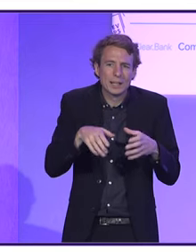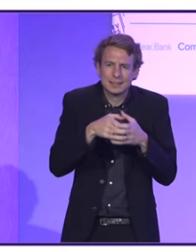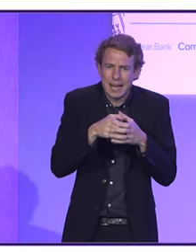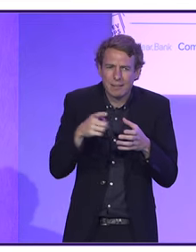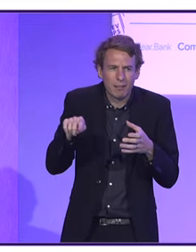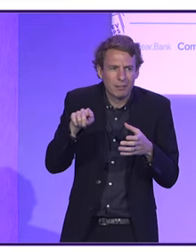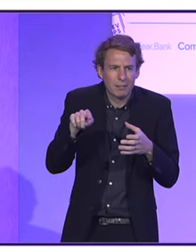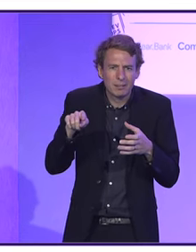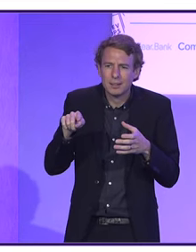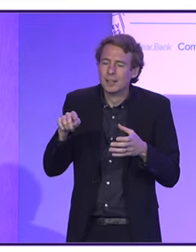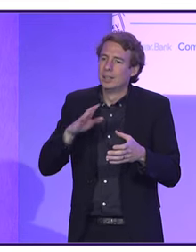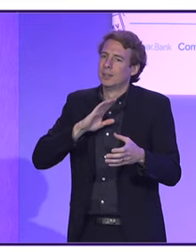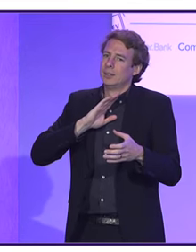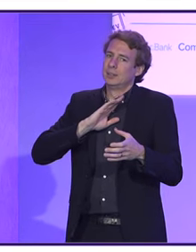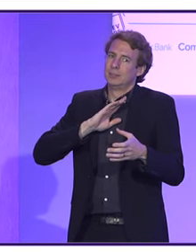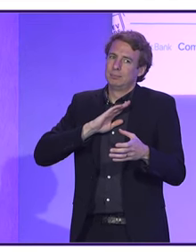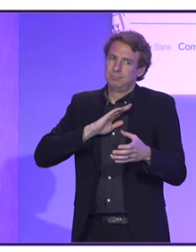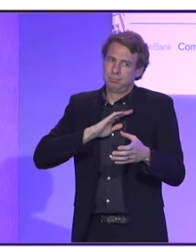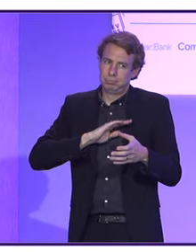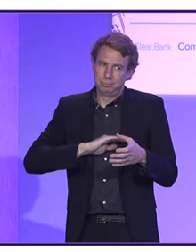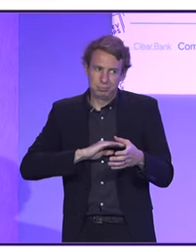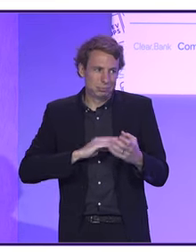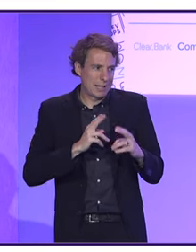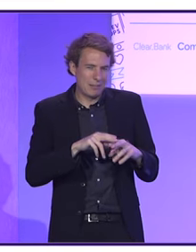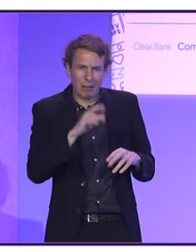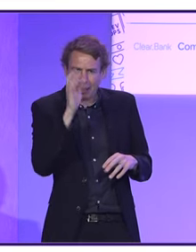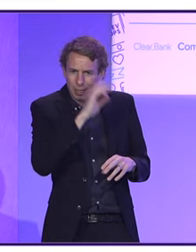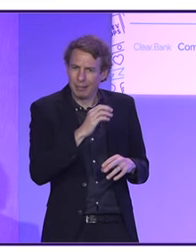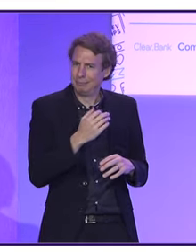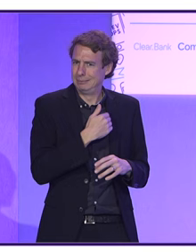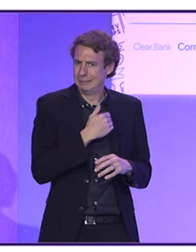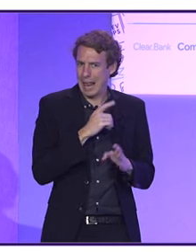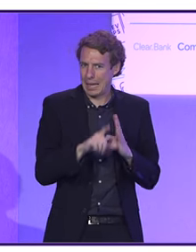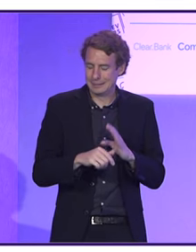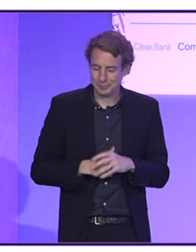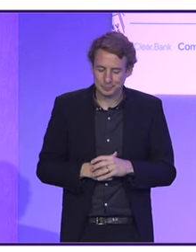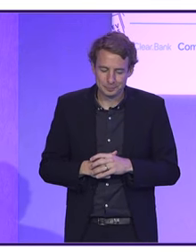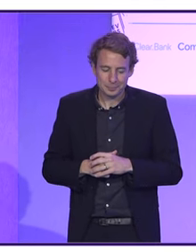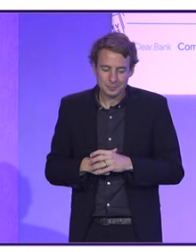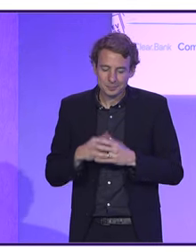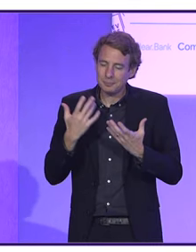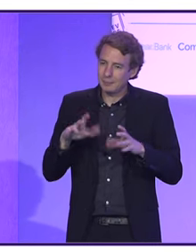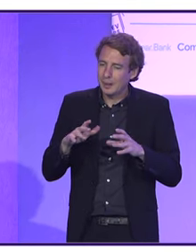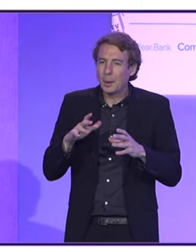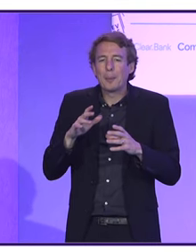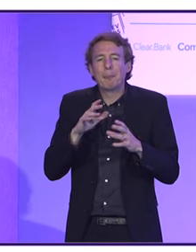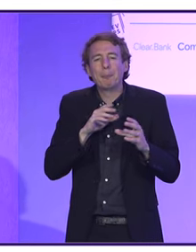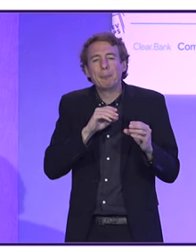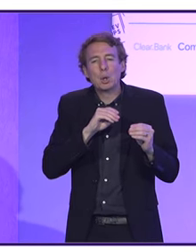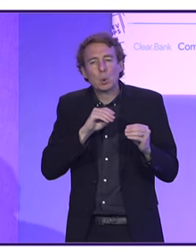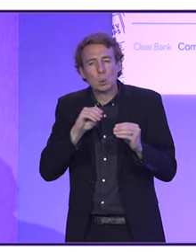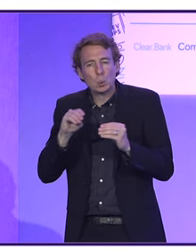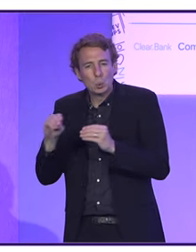now? Please. Yes. Oh, come talk to me later. So we moved on from it being just DevOps into kind